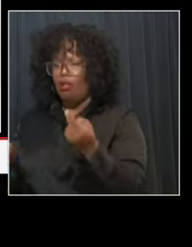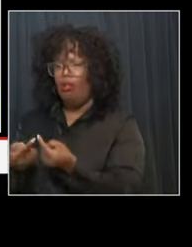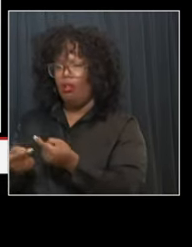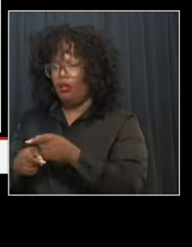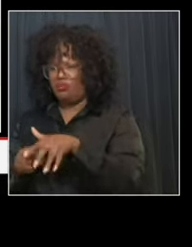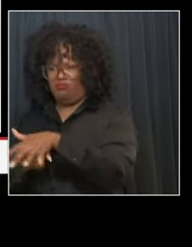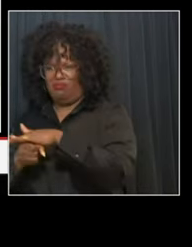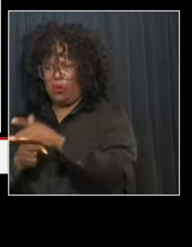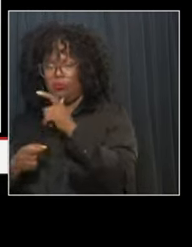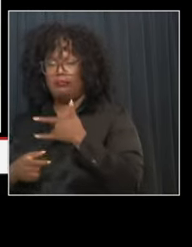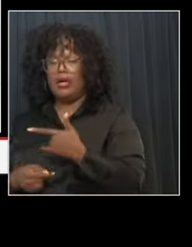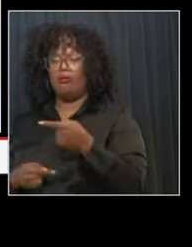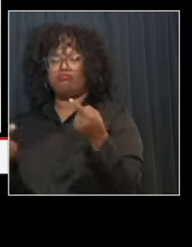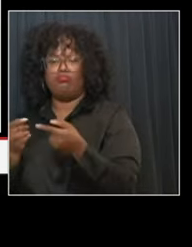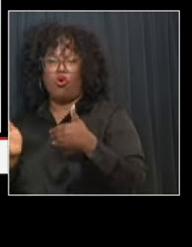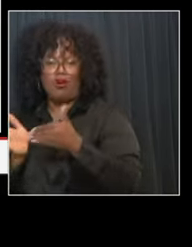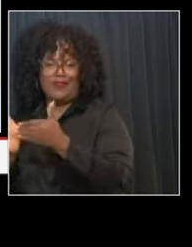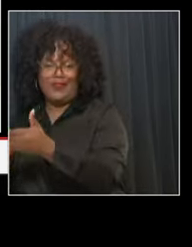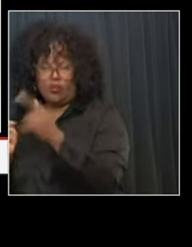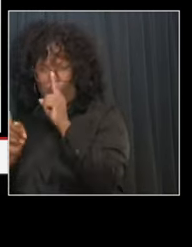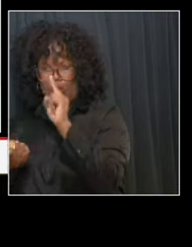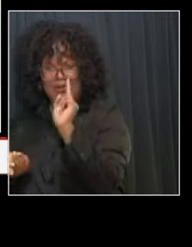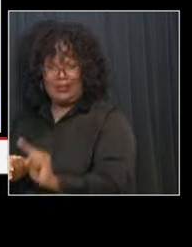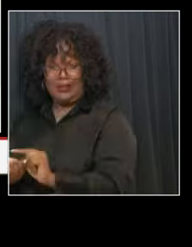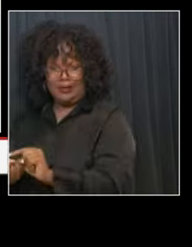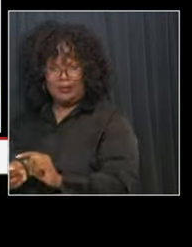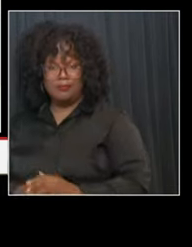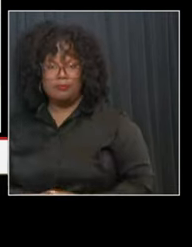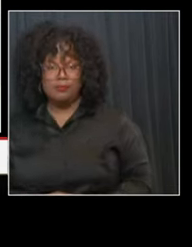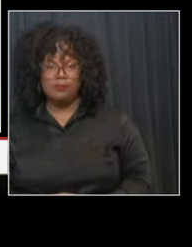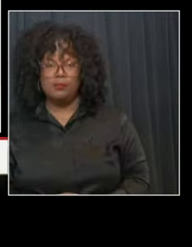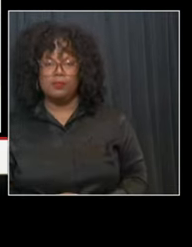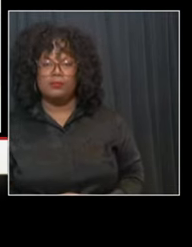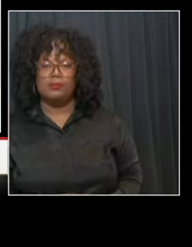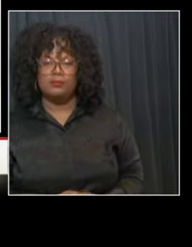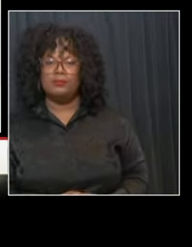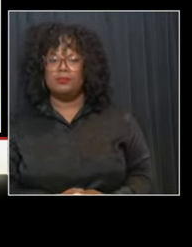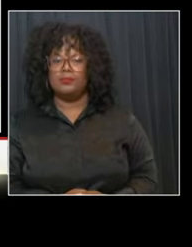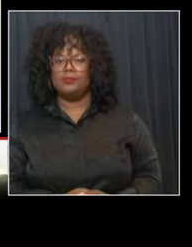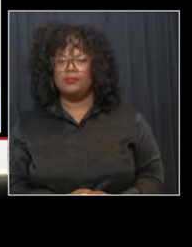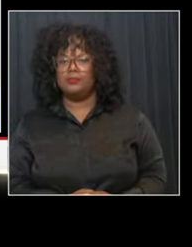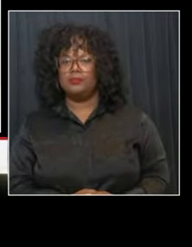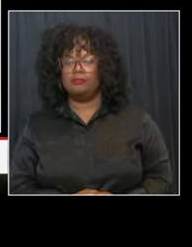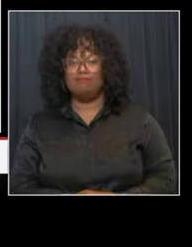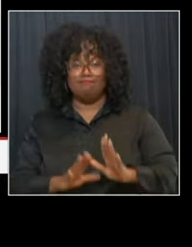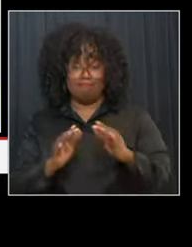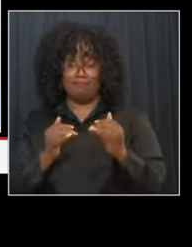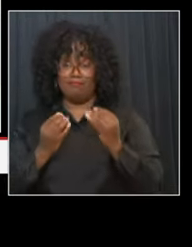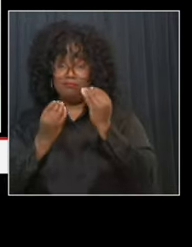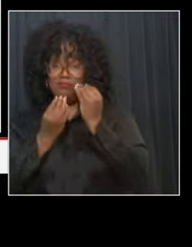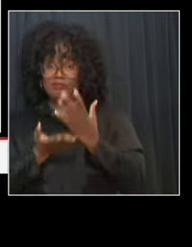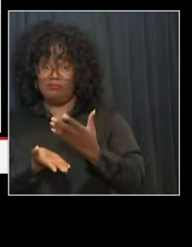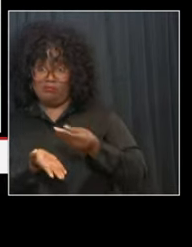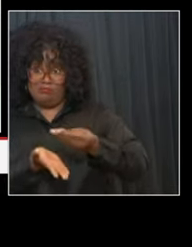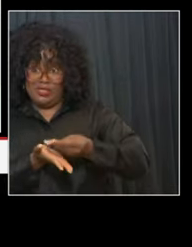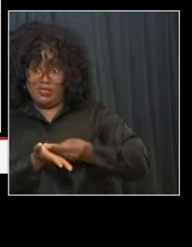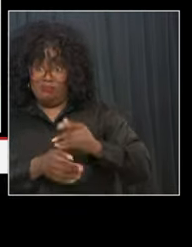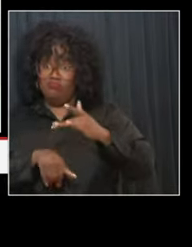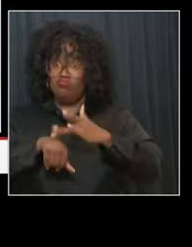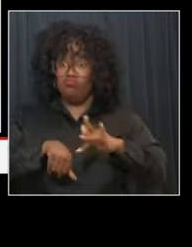There's not funding for the streetcar current budget beyond 27. And what we want to do is work